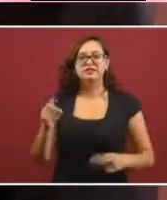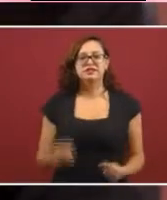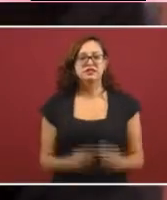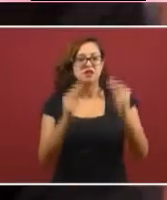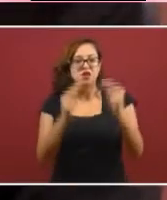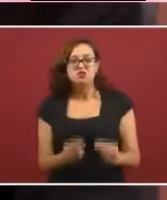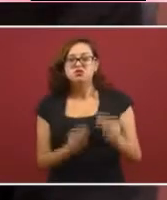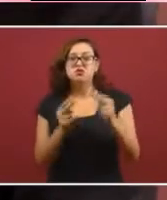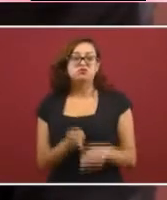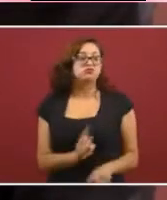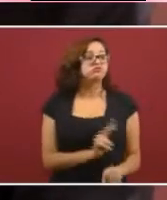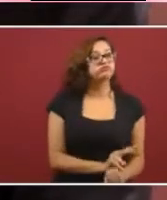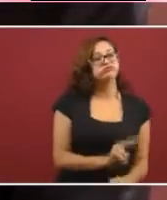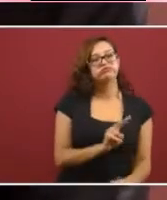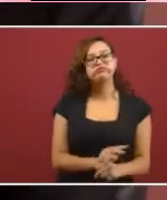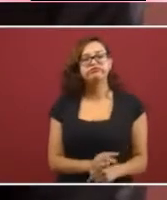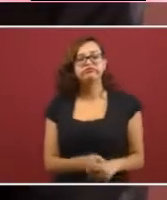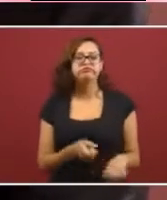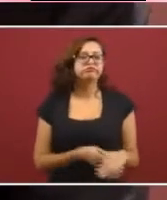all the economic